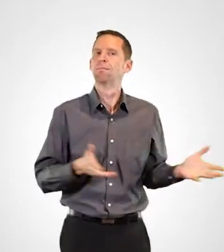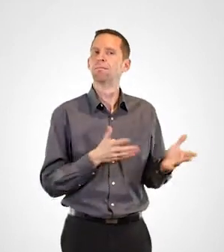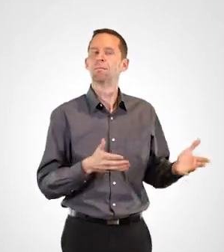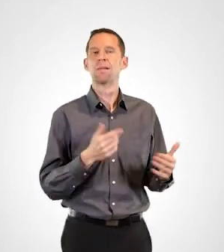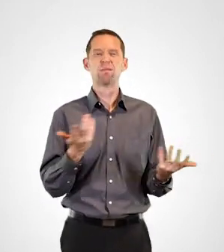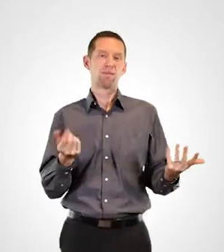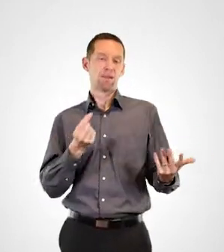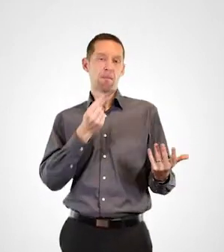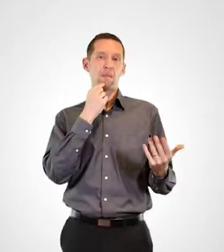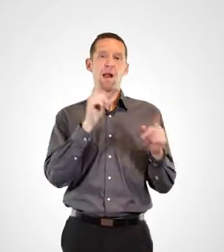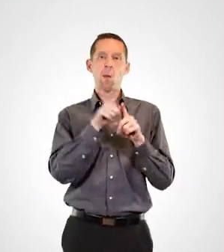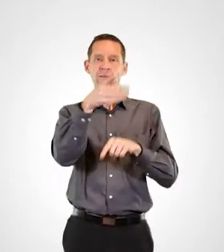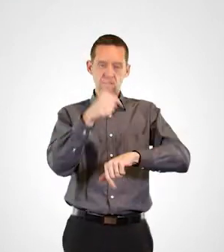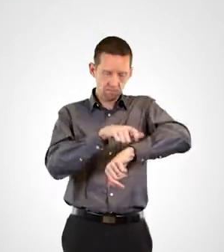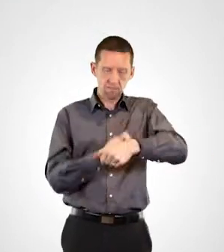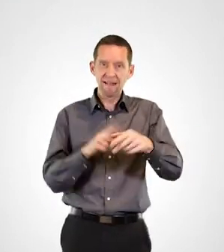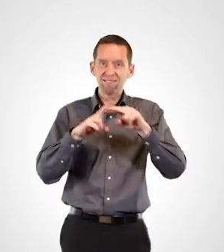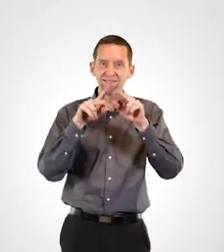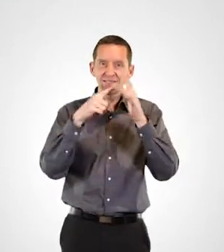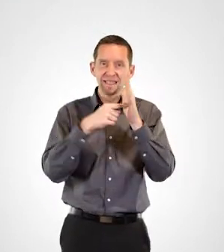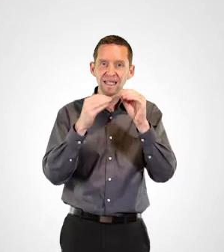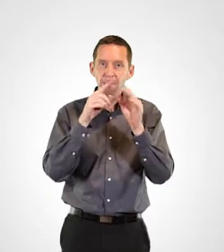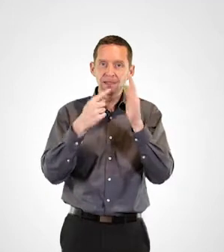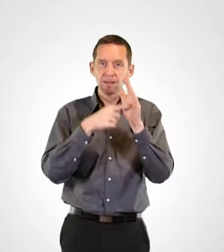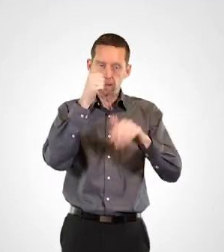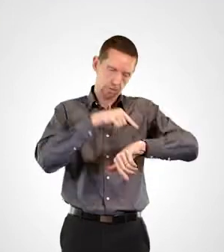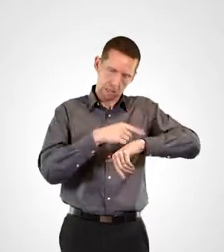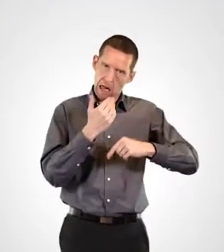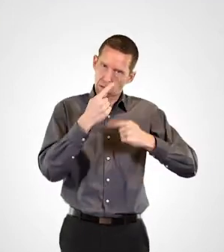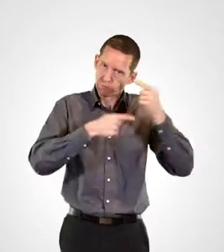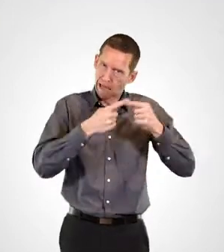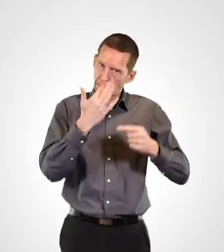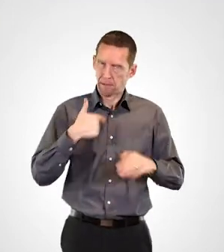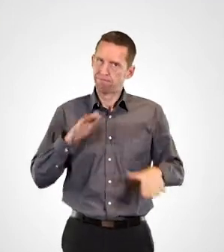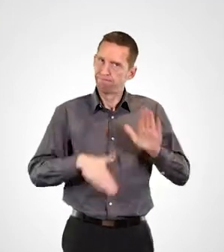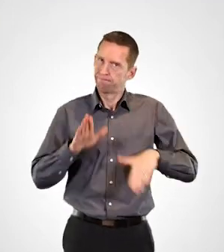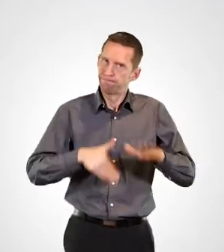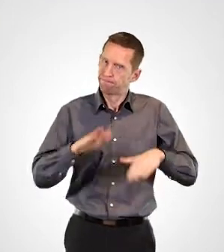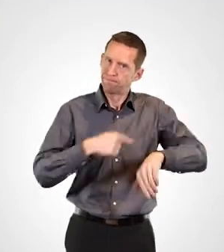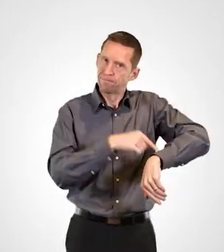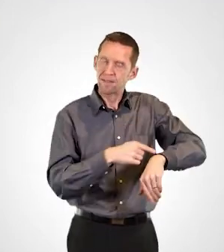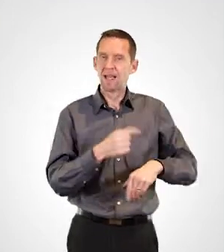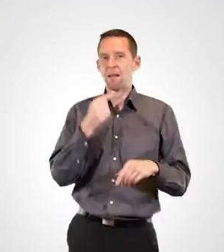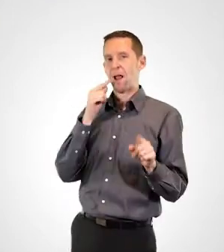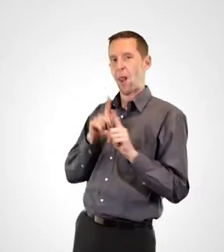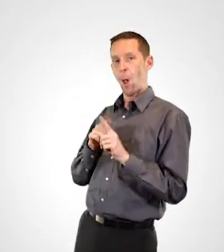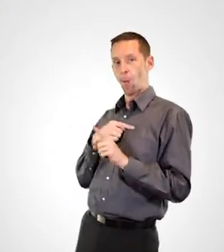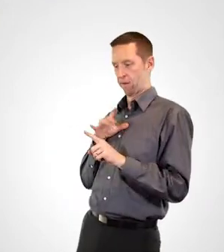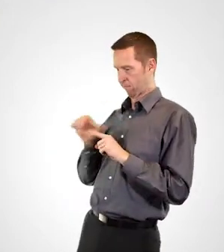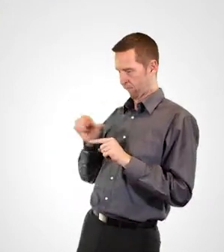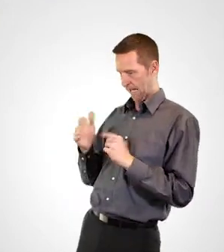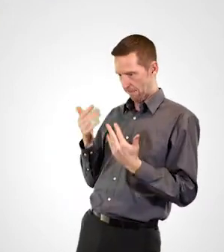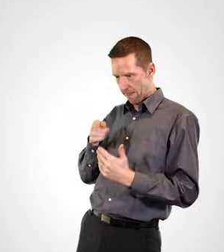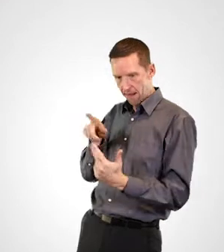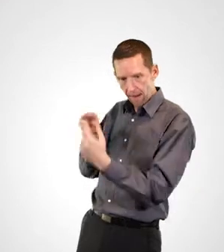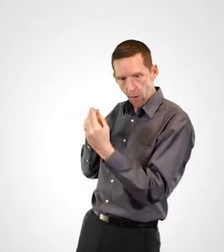a Fitbit or something, you know. You've got so many footsteps in, you've got so many counts in this day, is like you're sort of competing